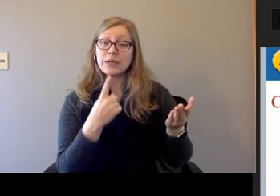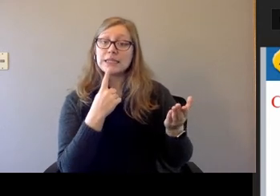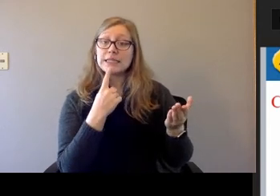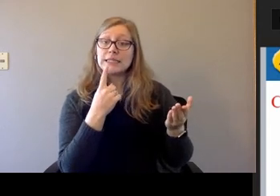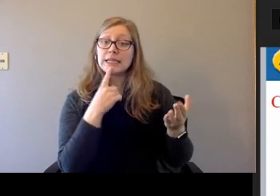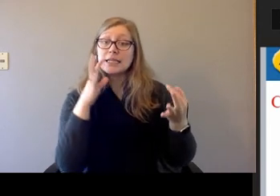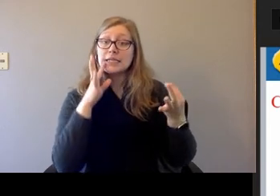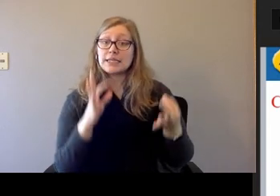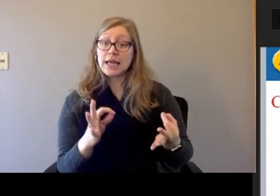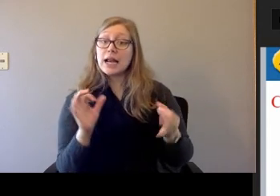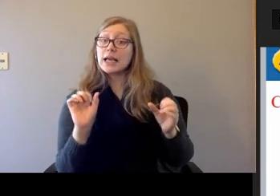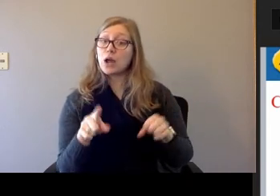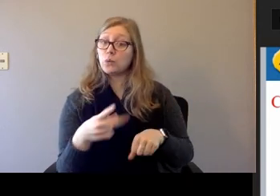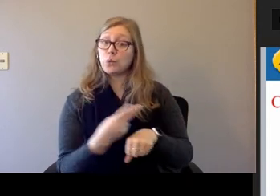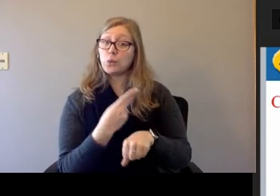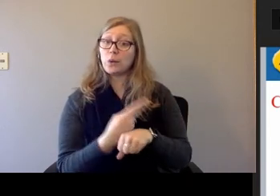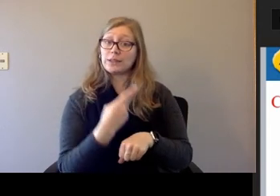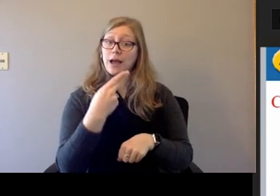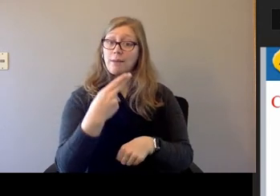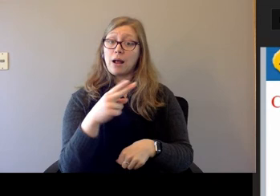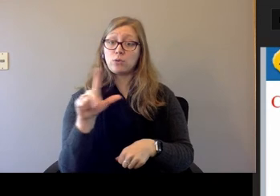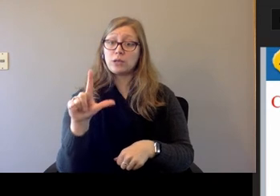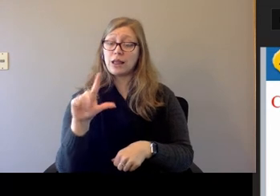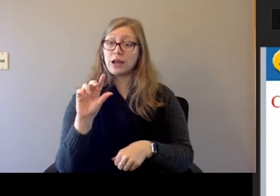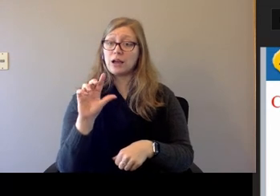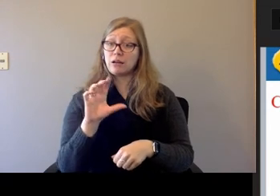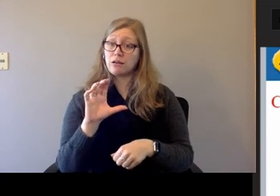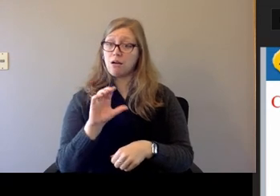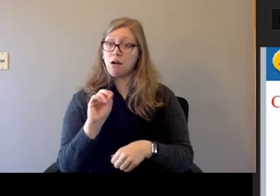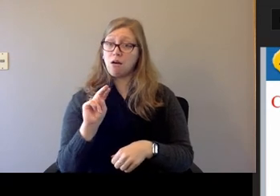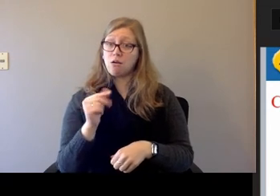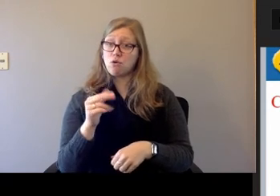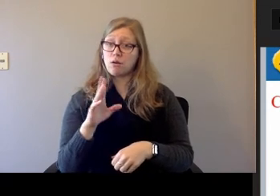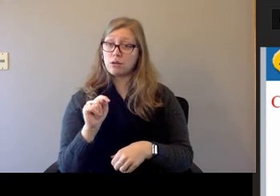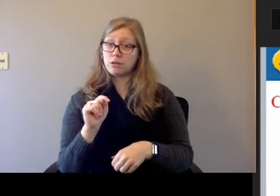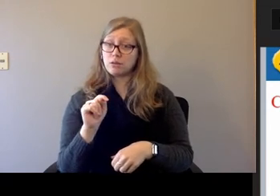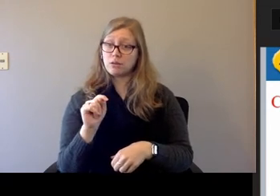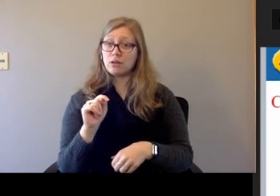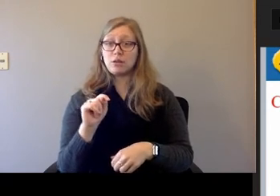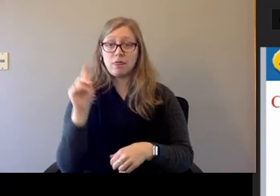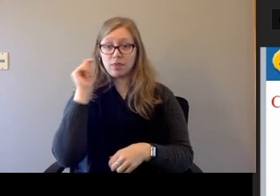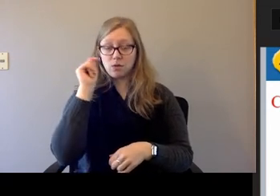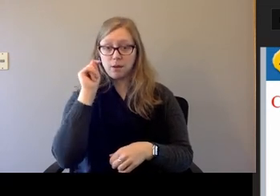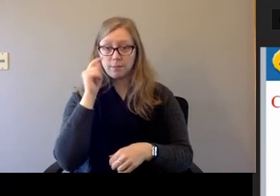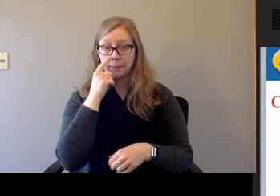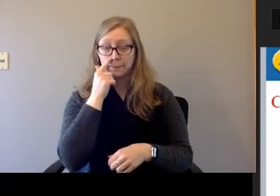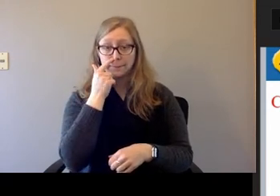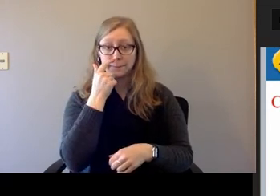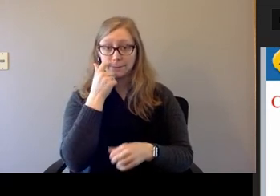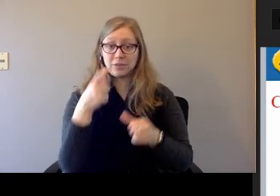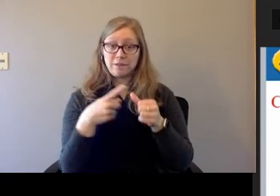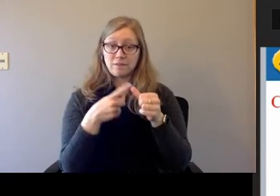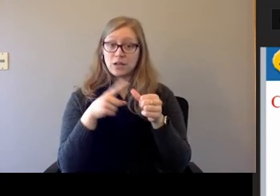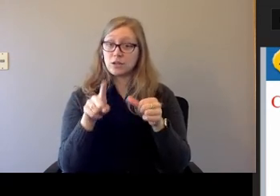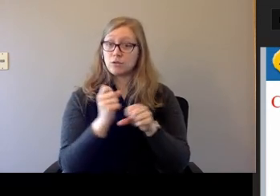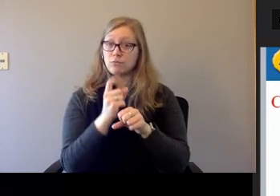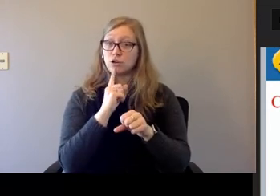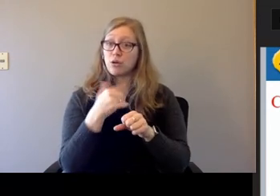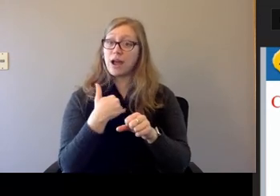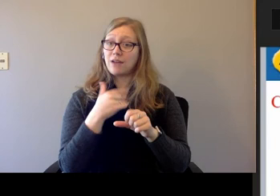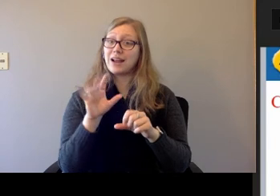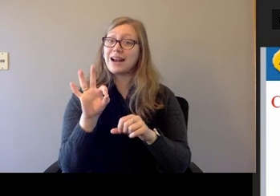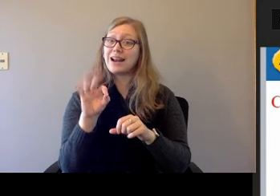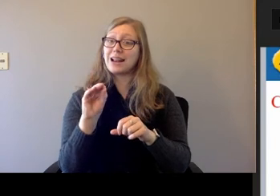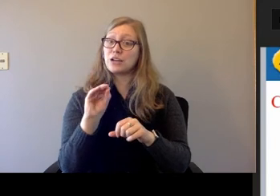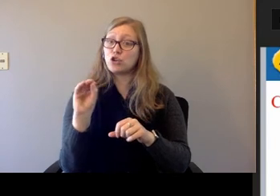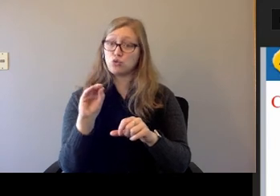use the hypotenuse leg congruence theorem. So I need to know my hypotenuse and leg. First I need to make sure I have a 90-degree triangle, and here I do.